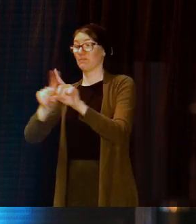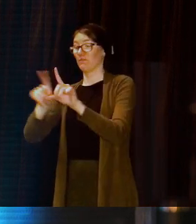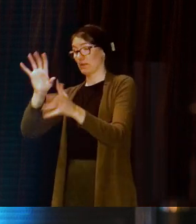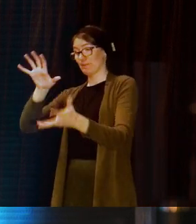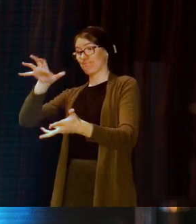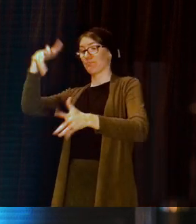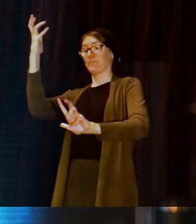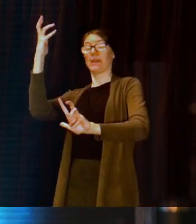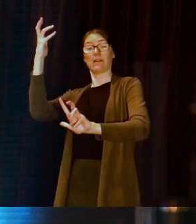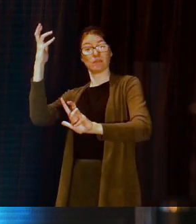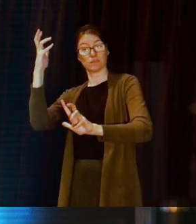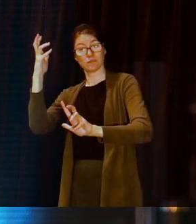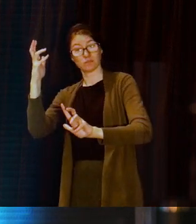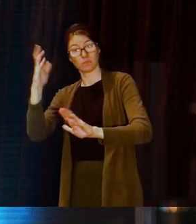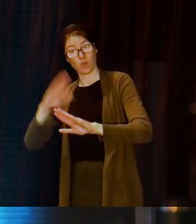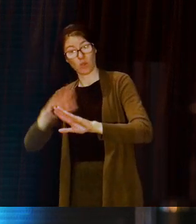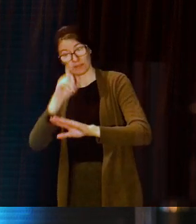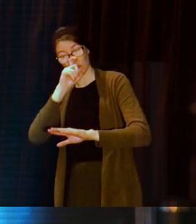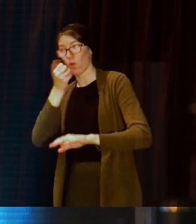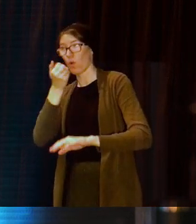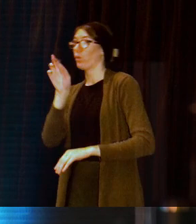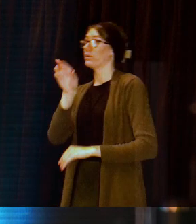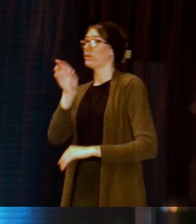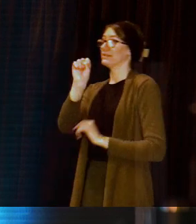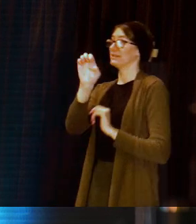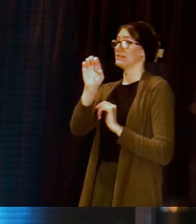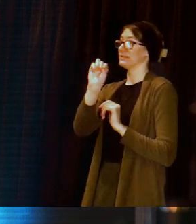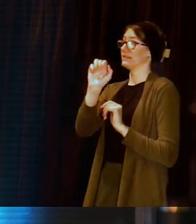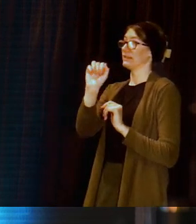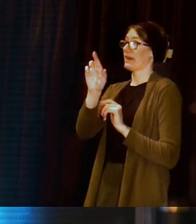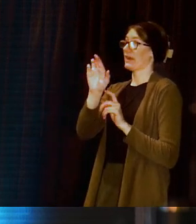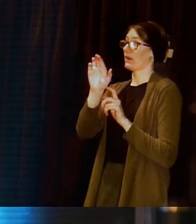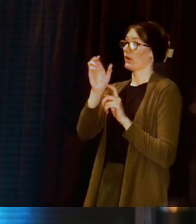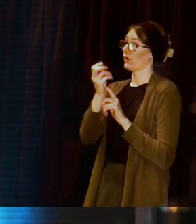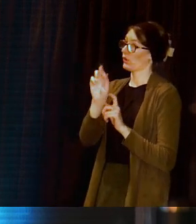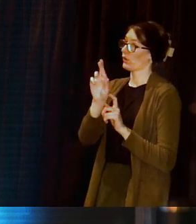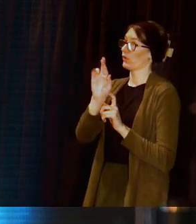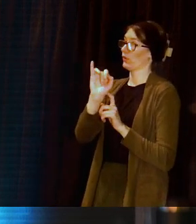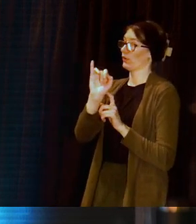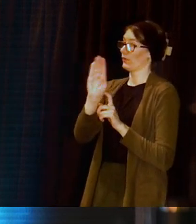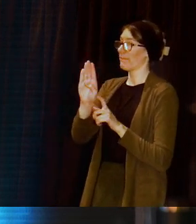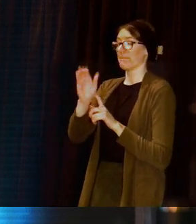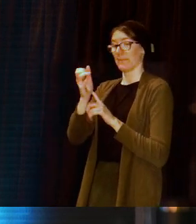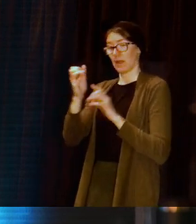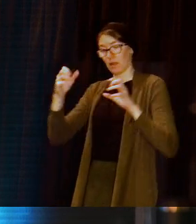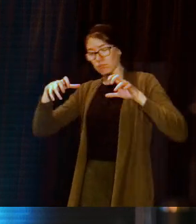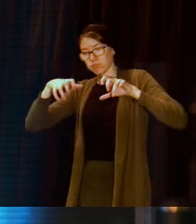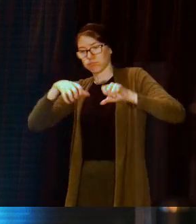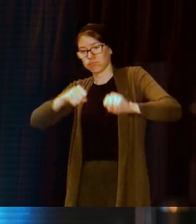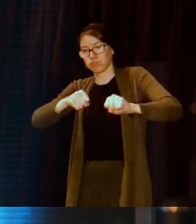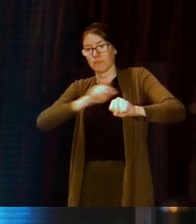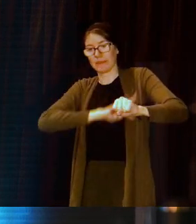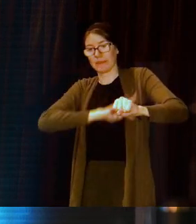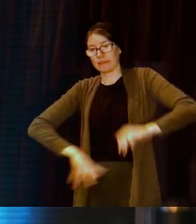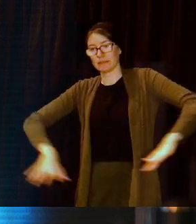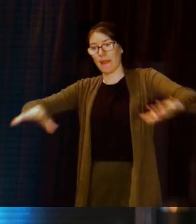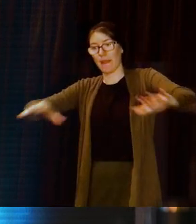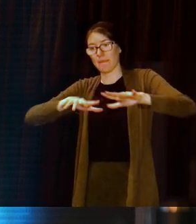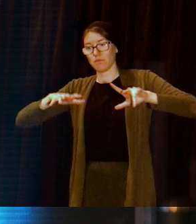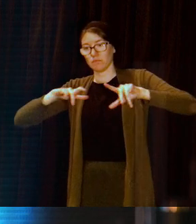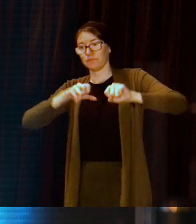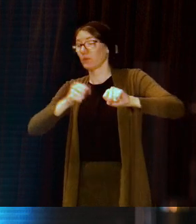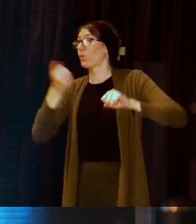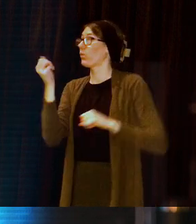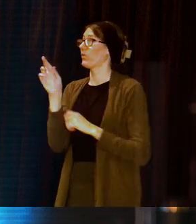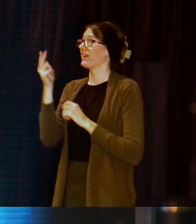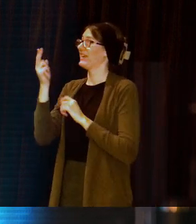chaos on you for that. Or Sennacherib, who will try to take over the kingdom and surround it with his mighty army. And God will disband that. Or